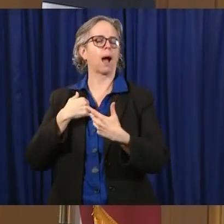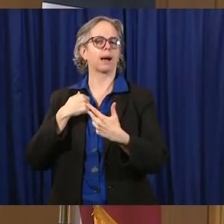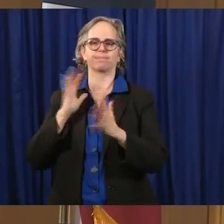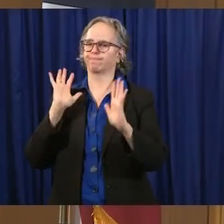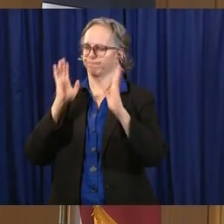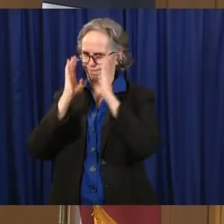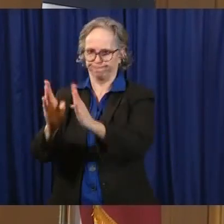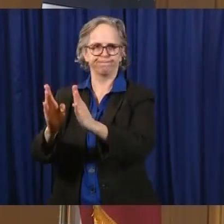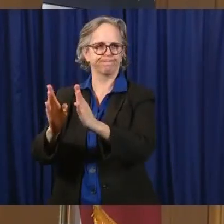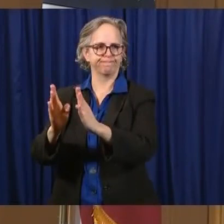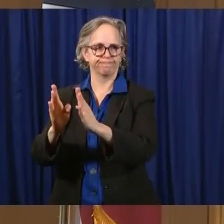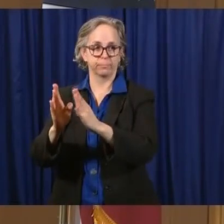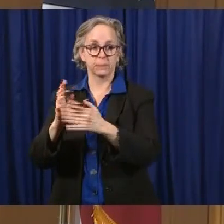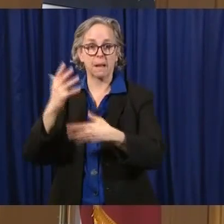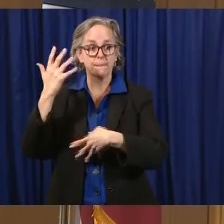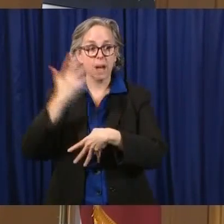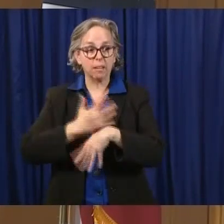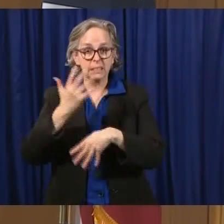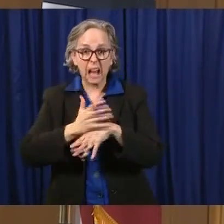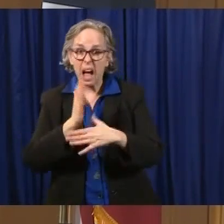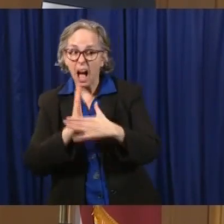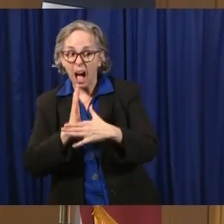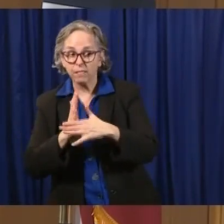average. I'm trying to see where it's going.